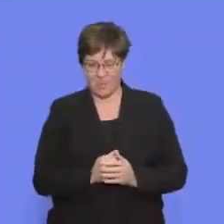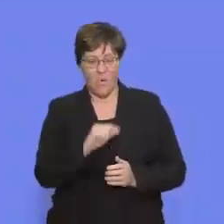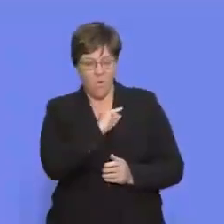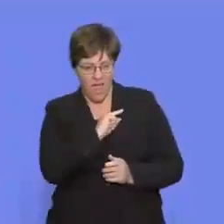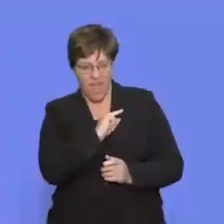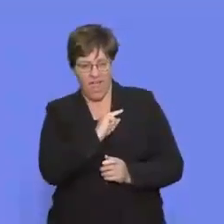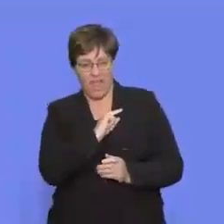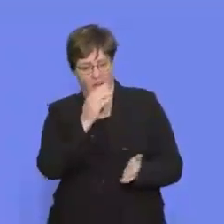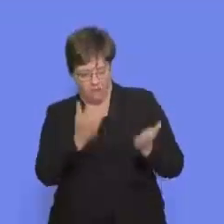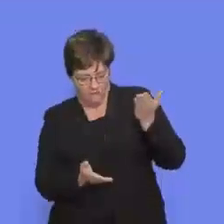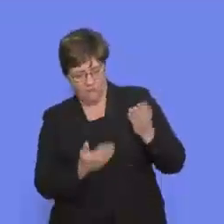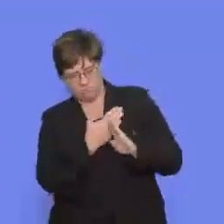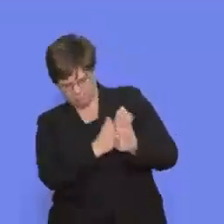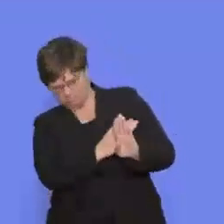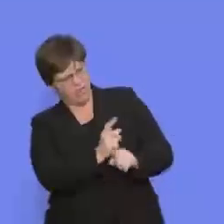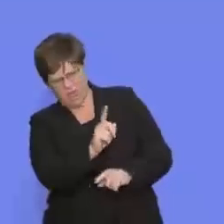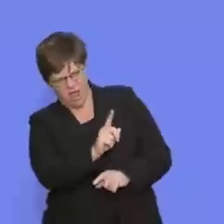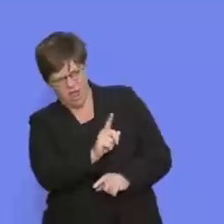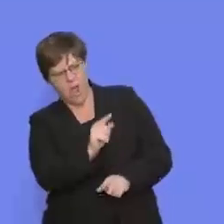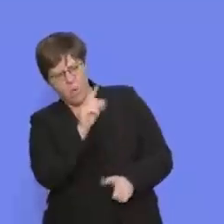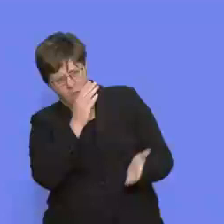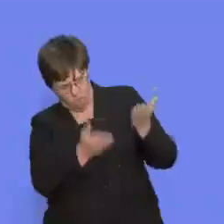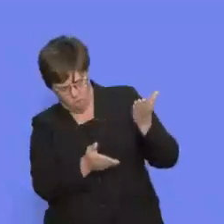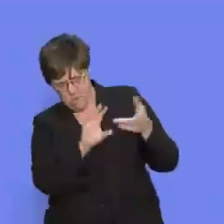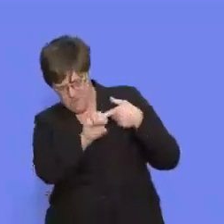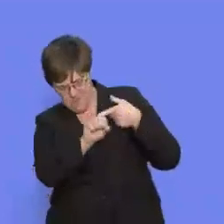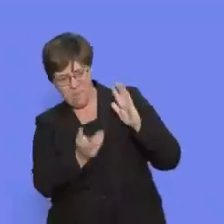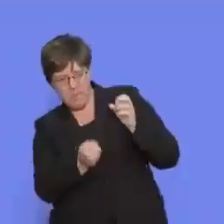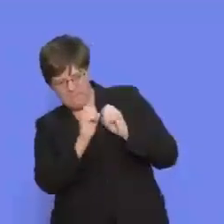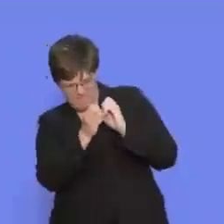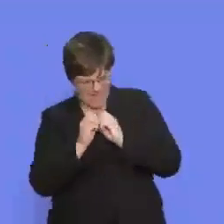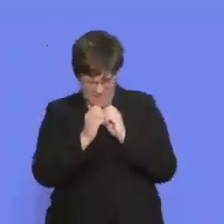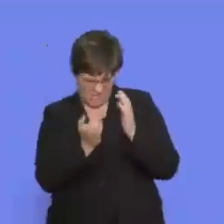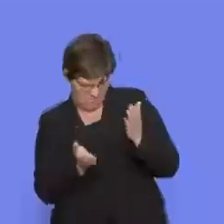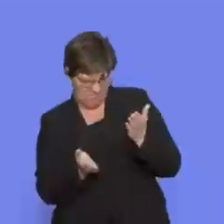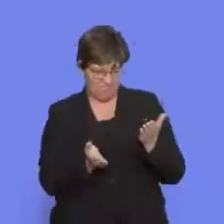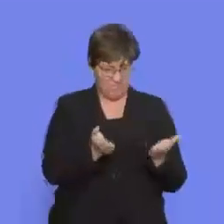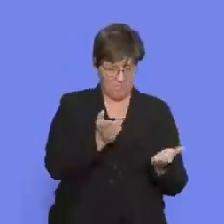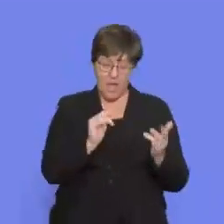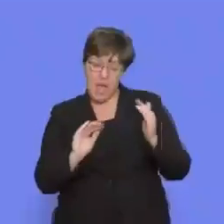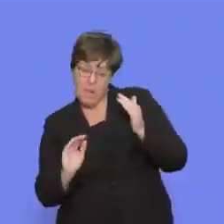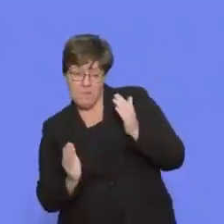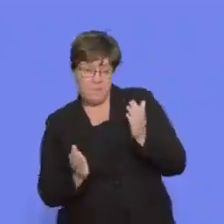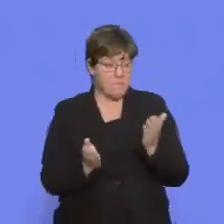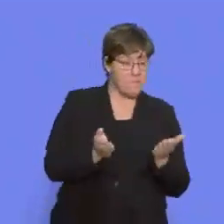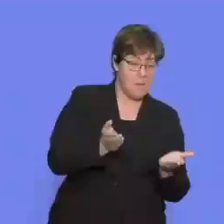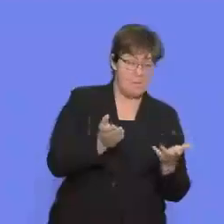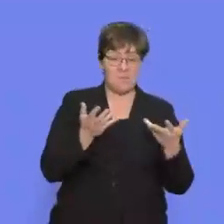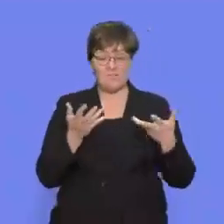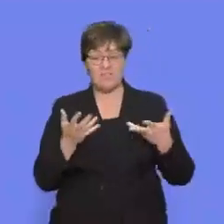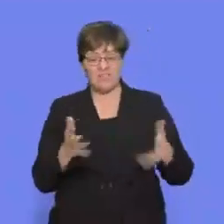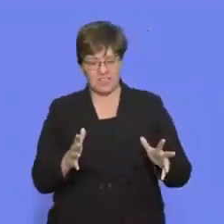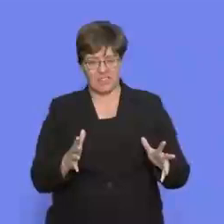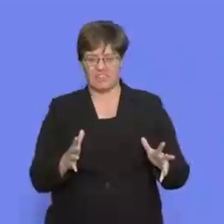imbalance that was detected. Then if it opposes that, it reverses the